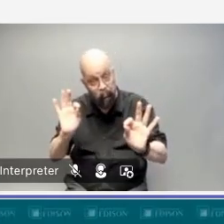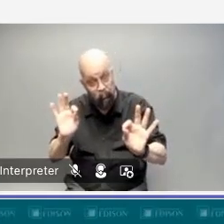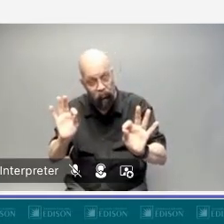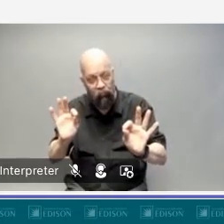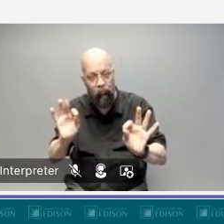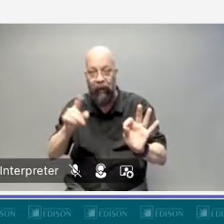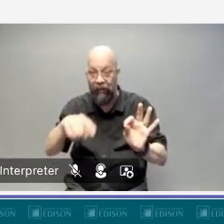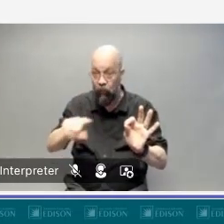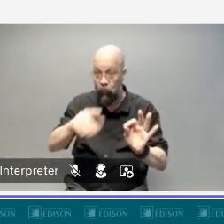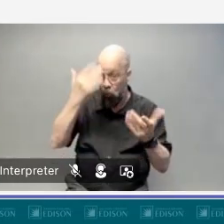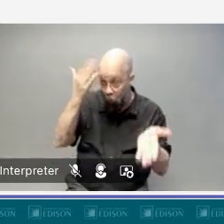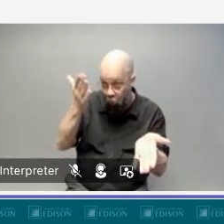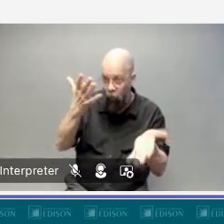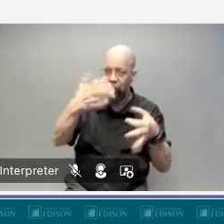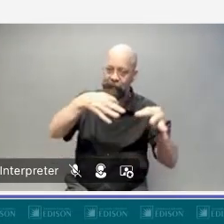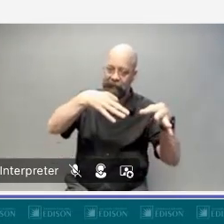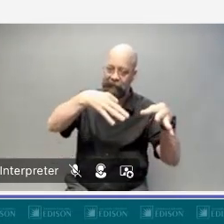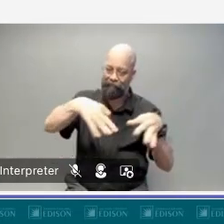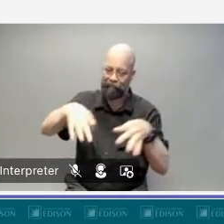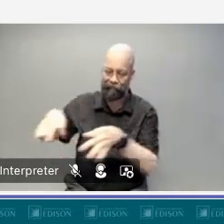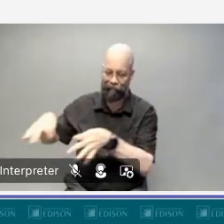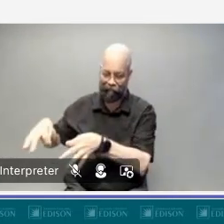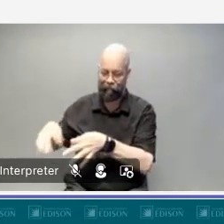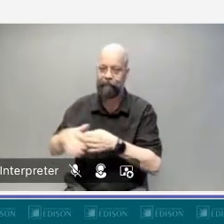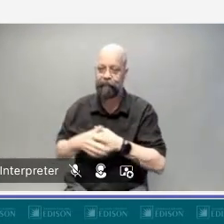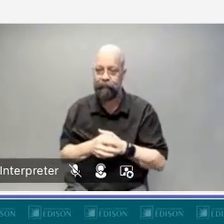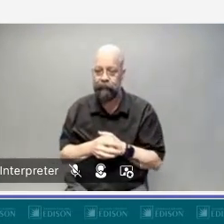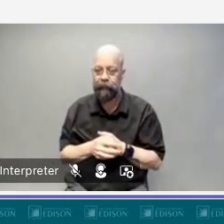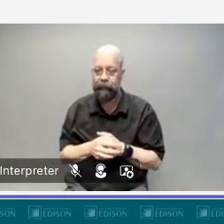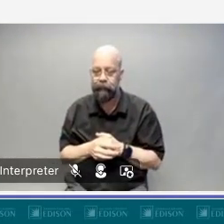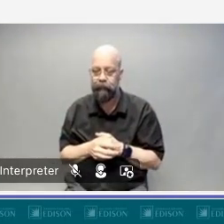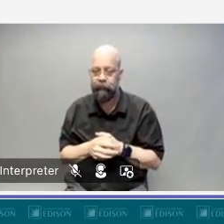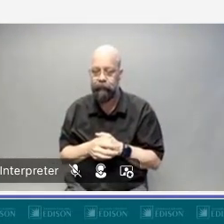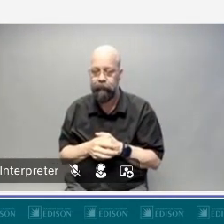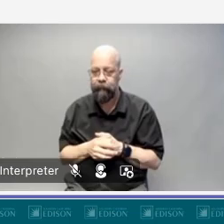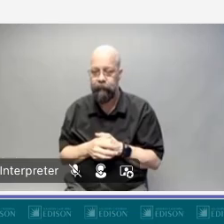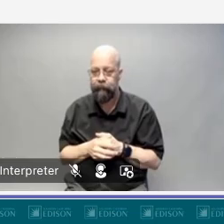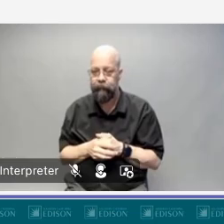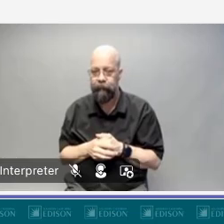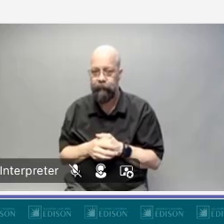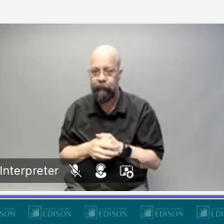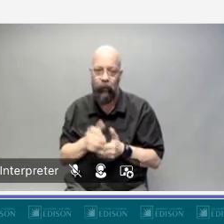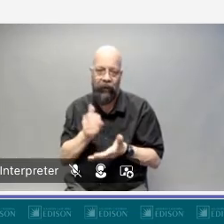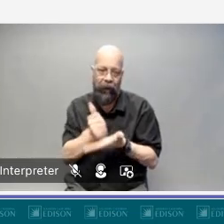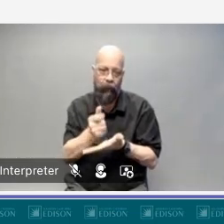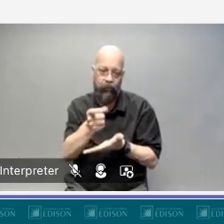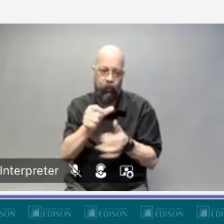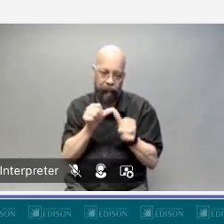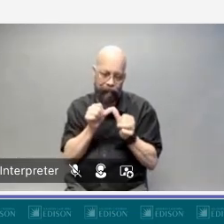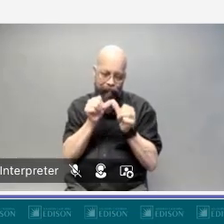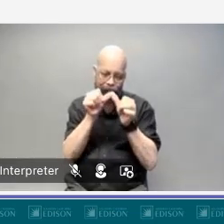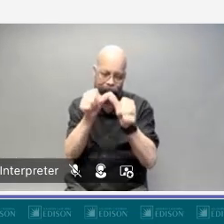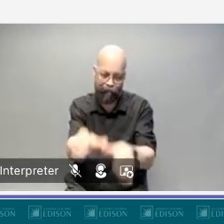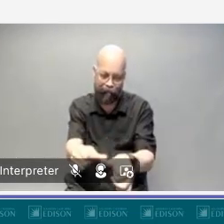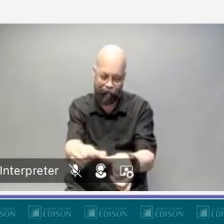you are aware of the programs that are available to help improve your resiliency. Next slide.